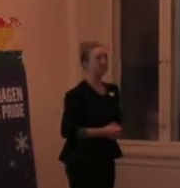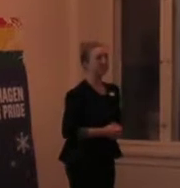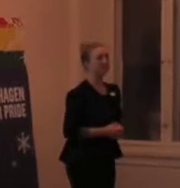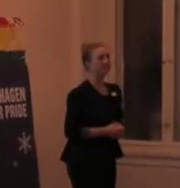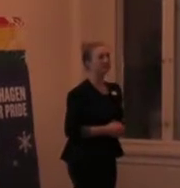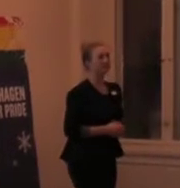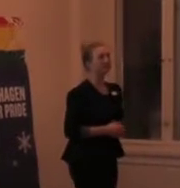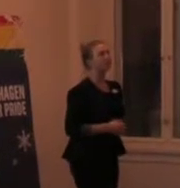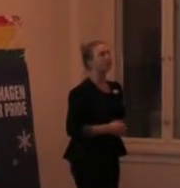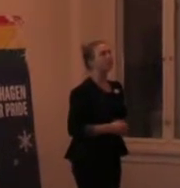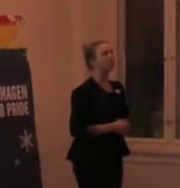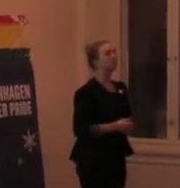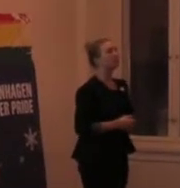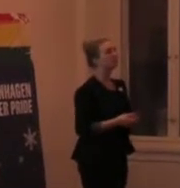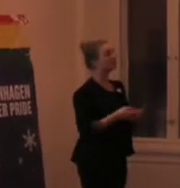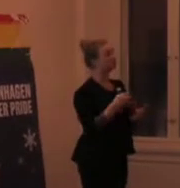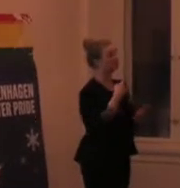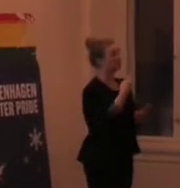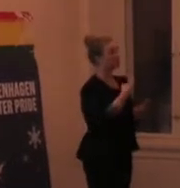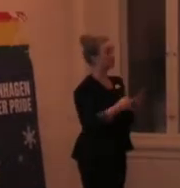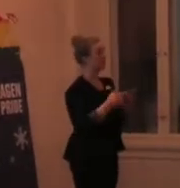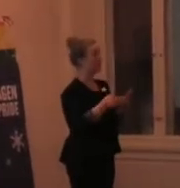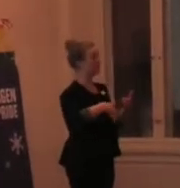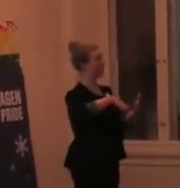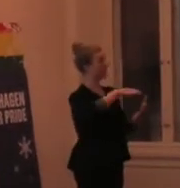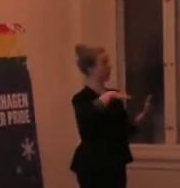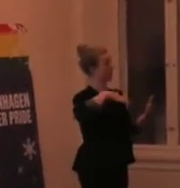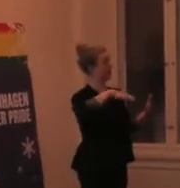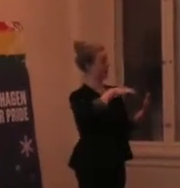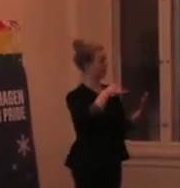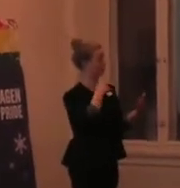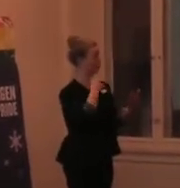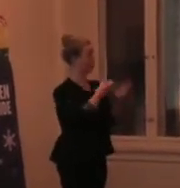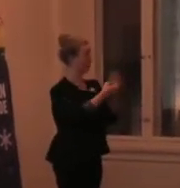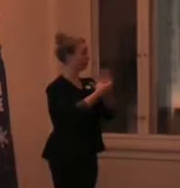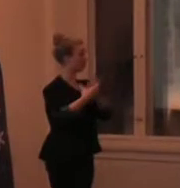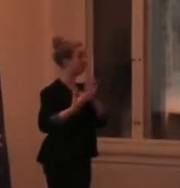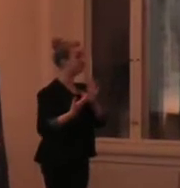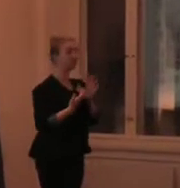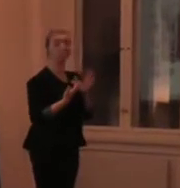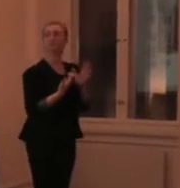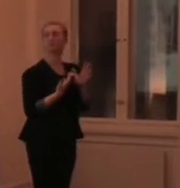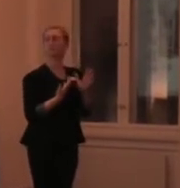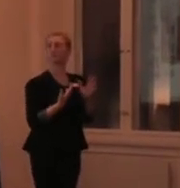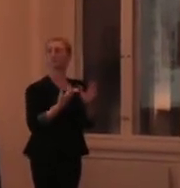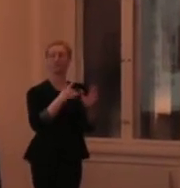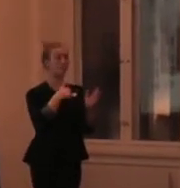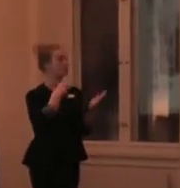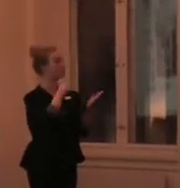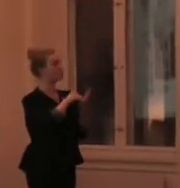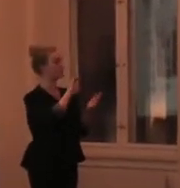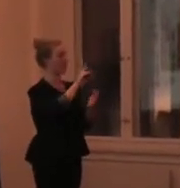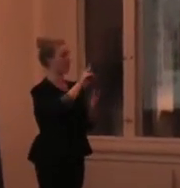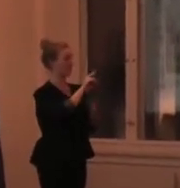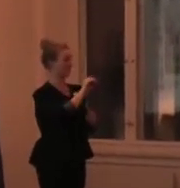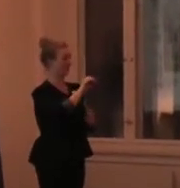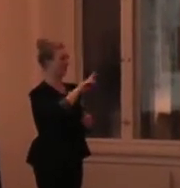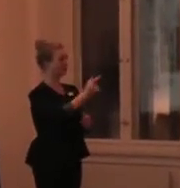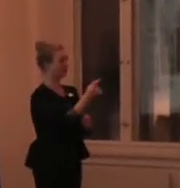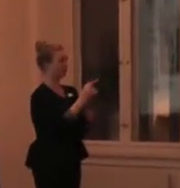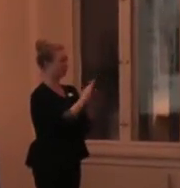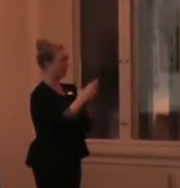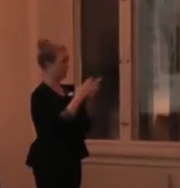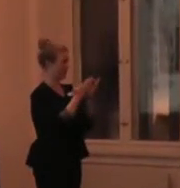Then we have international reaction. We were featured in Out magazine. It's one